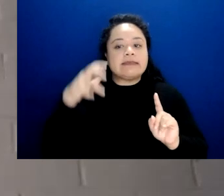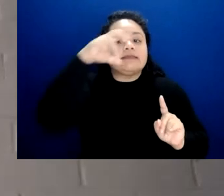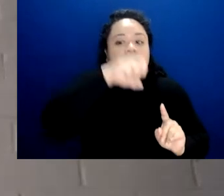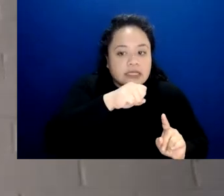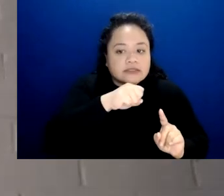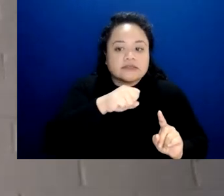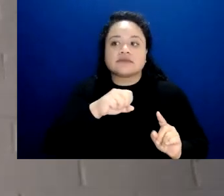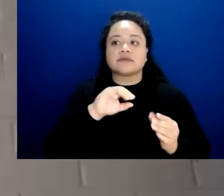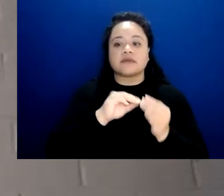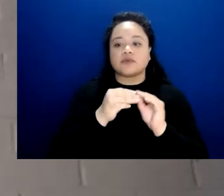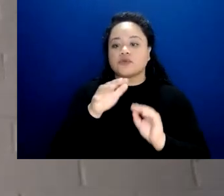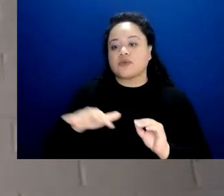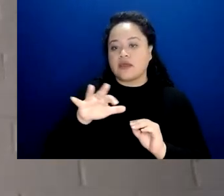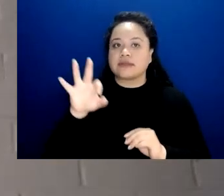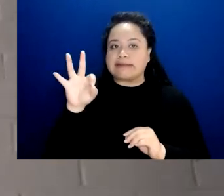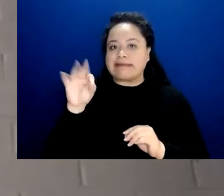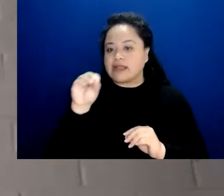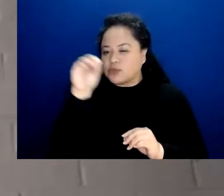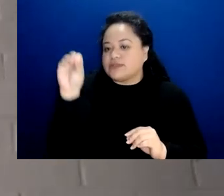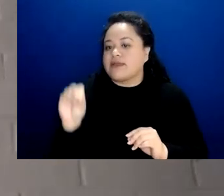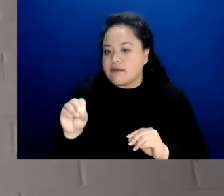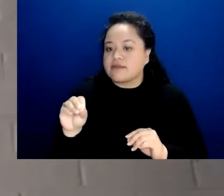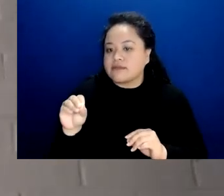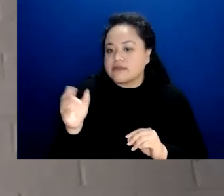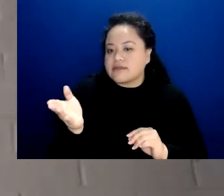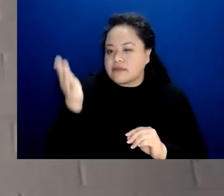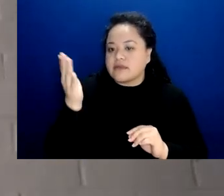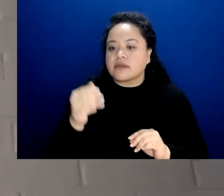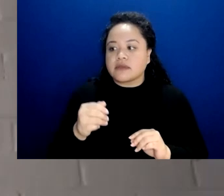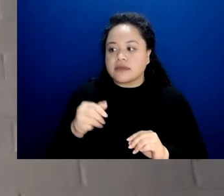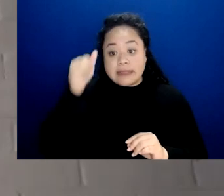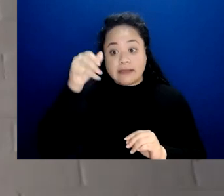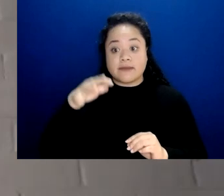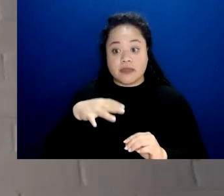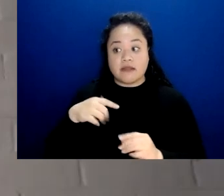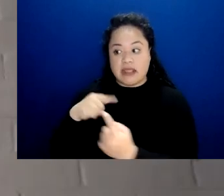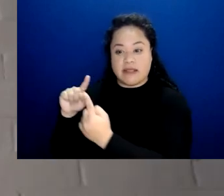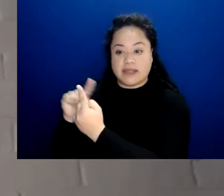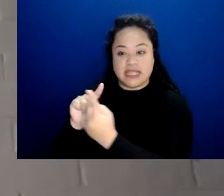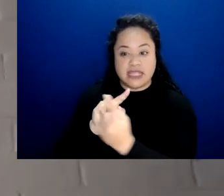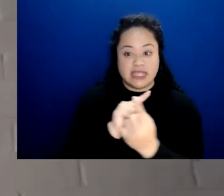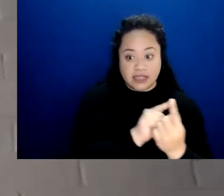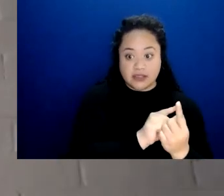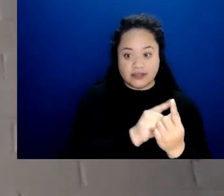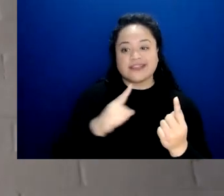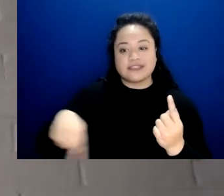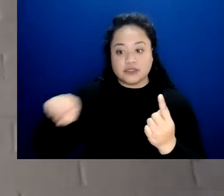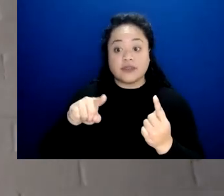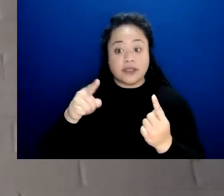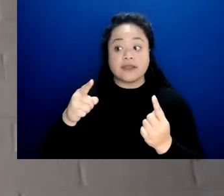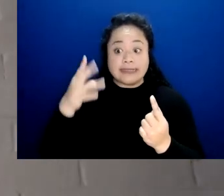say, of the men that I have met that qualified to for the service were either victims or witnesses of